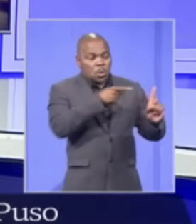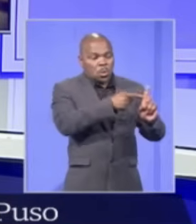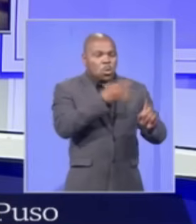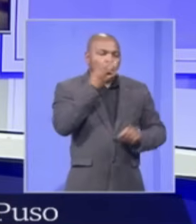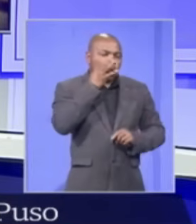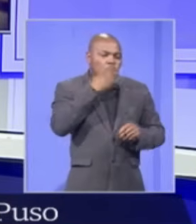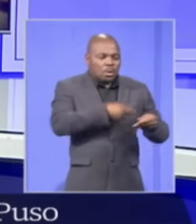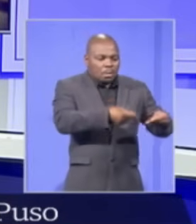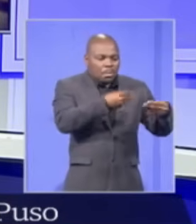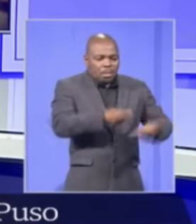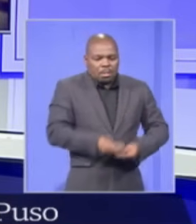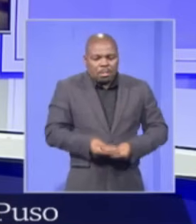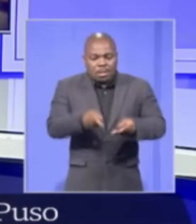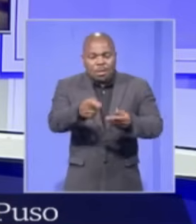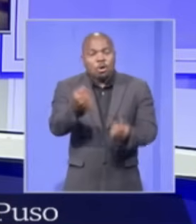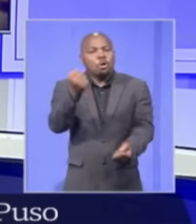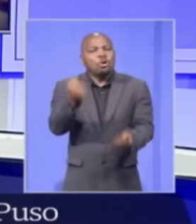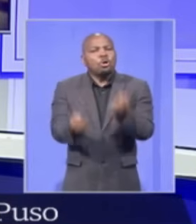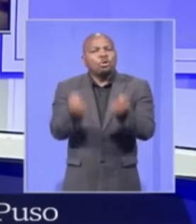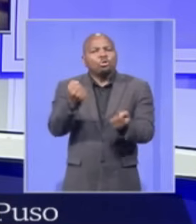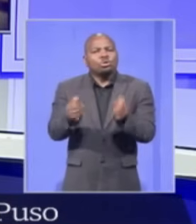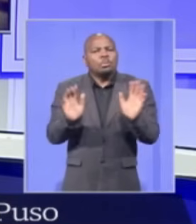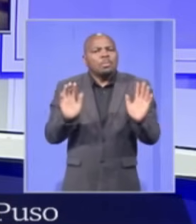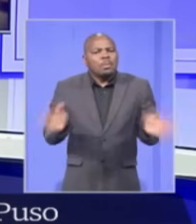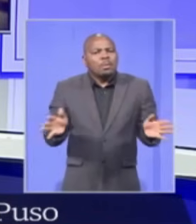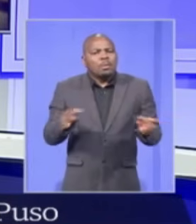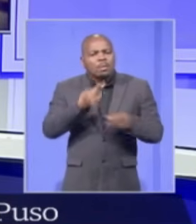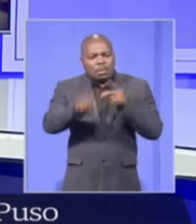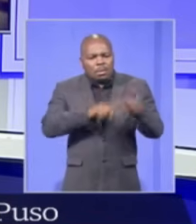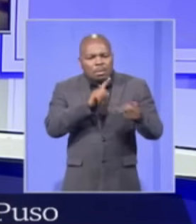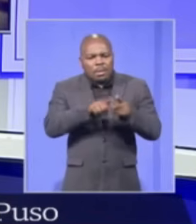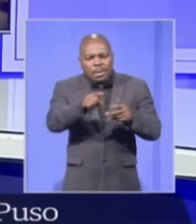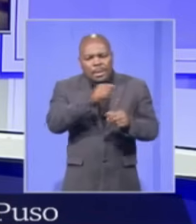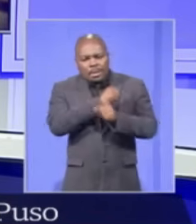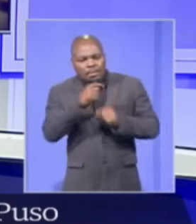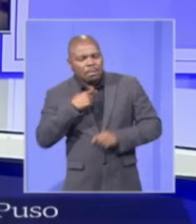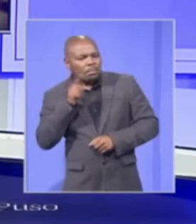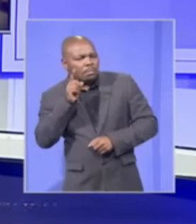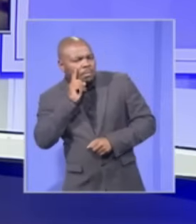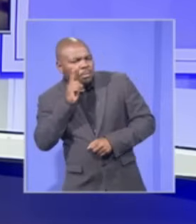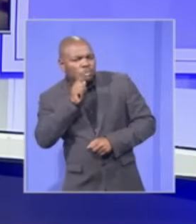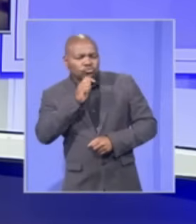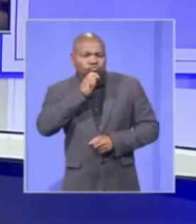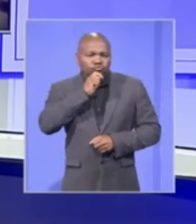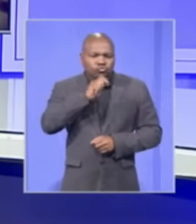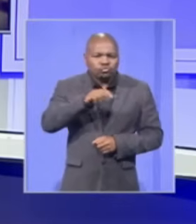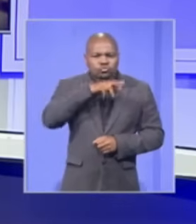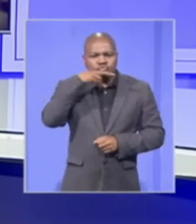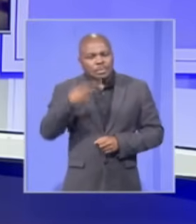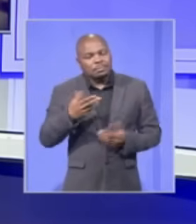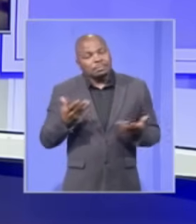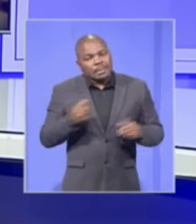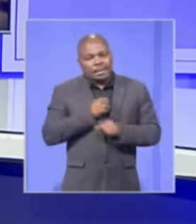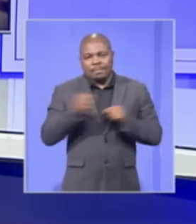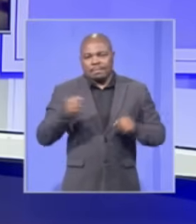tseo di rometswe kwa kgotlatshekelo mme ga go ka ga botsolodiwa boammaruri jwa tsona.